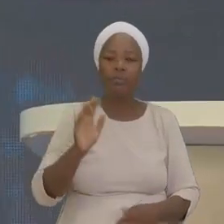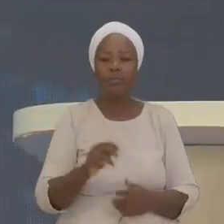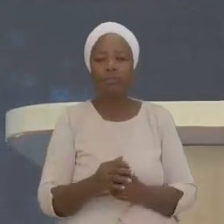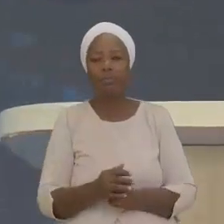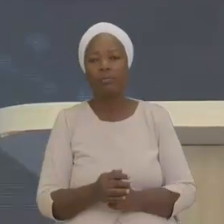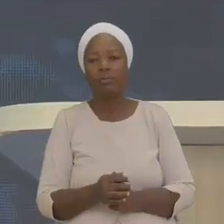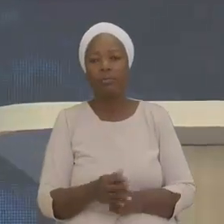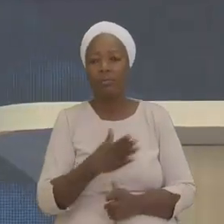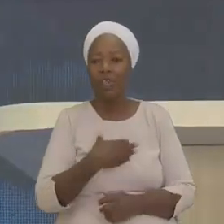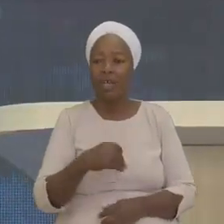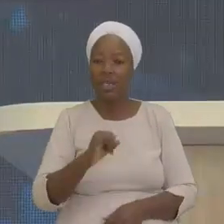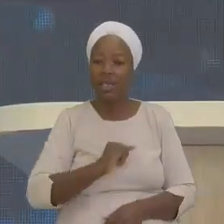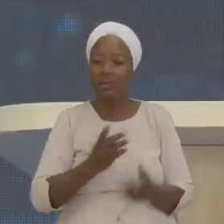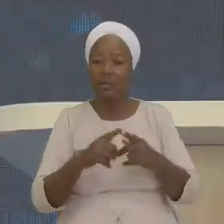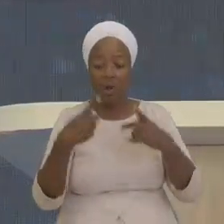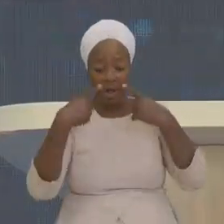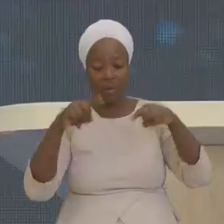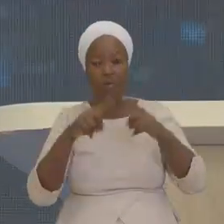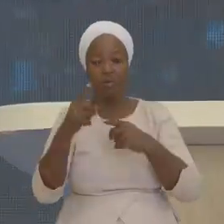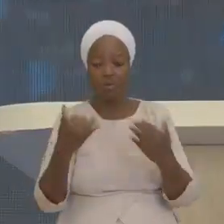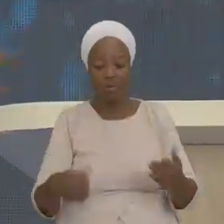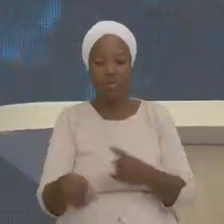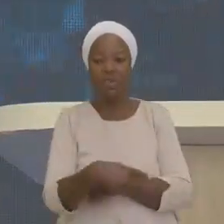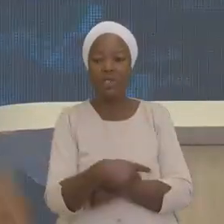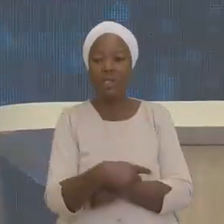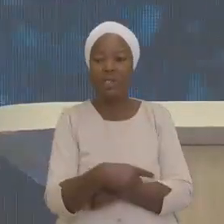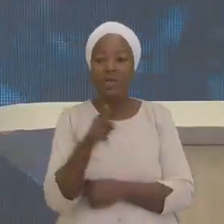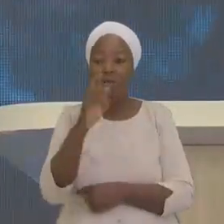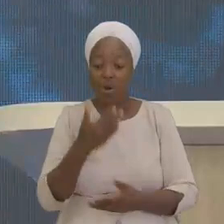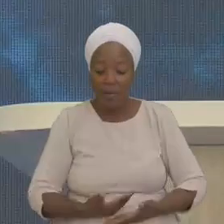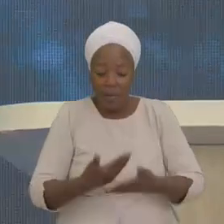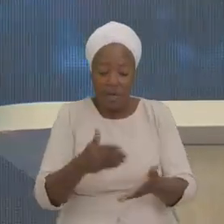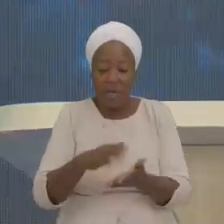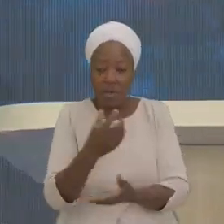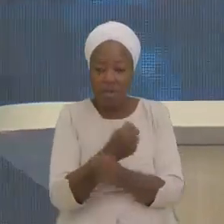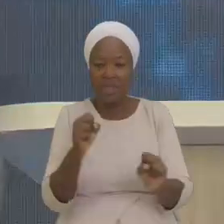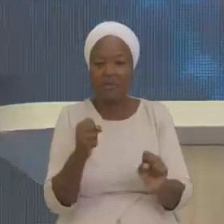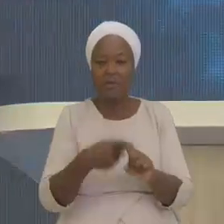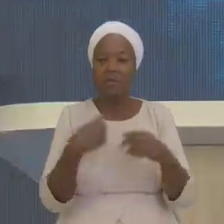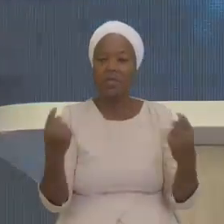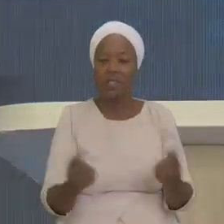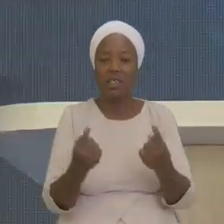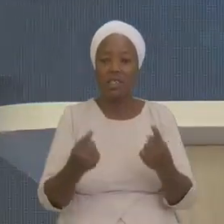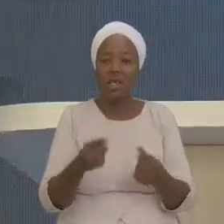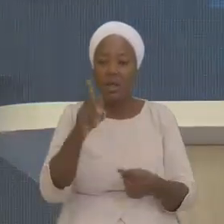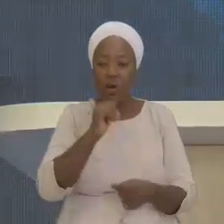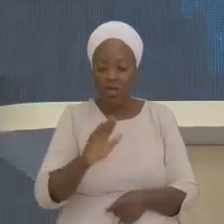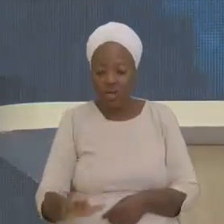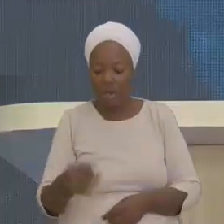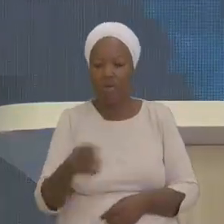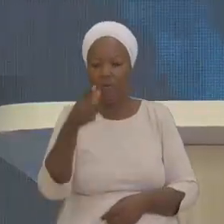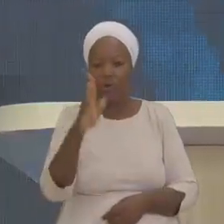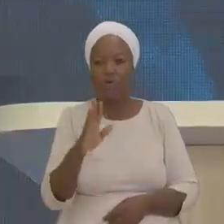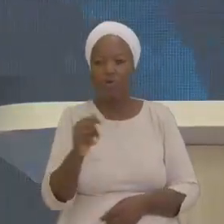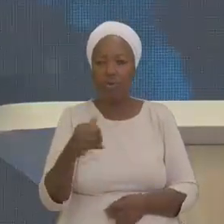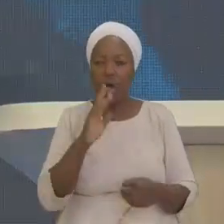And I want to announce to you today, you're born again, you're saved. You're a child of God, you are going